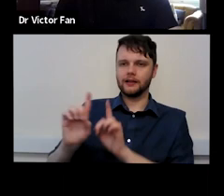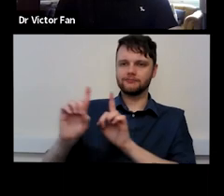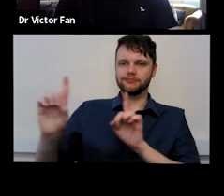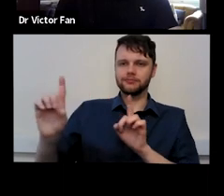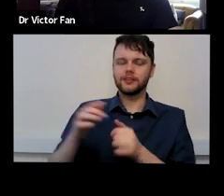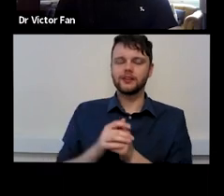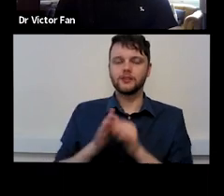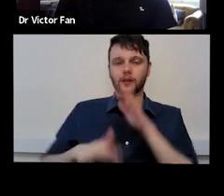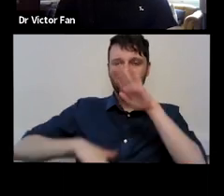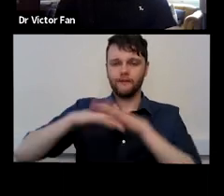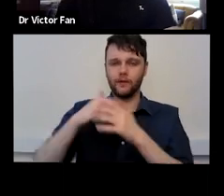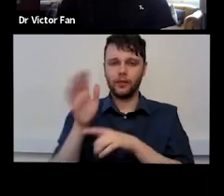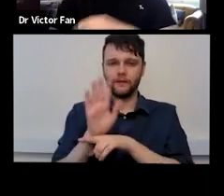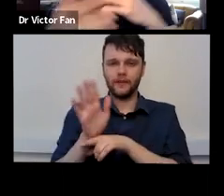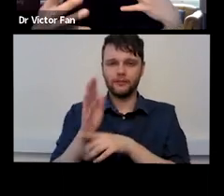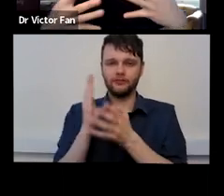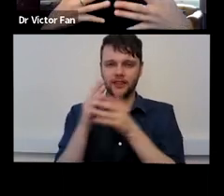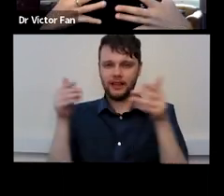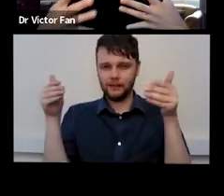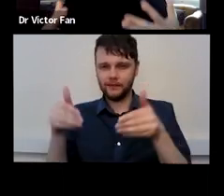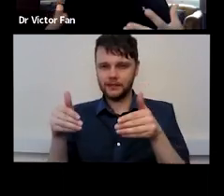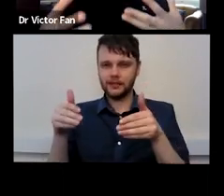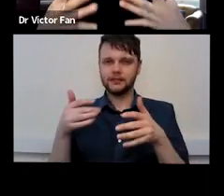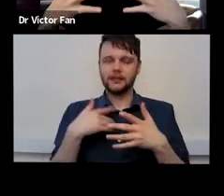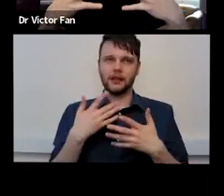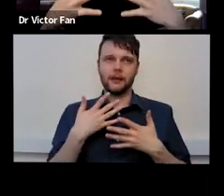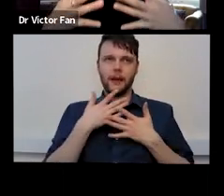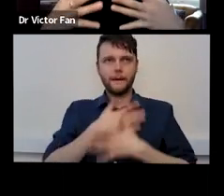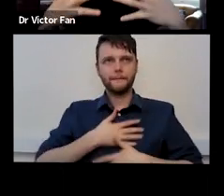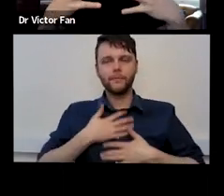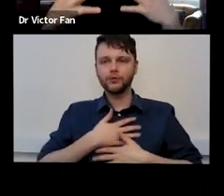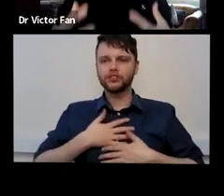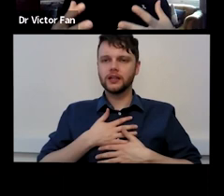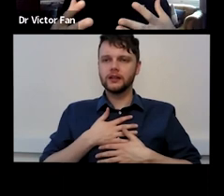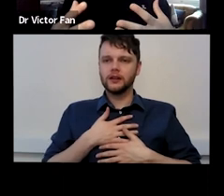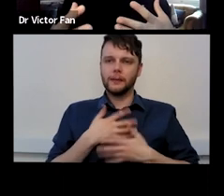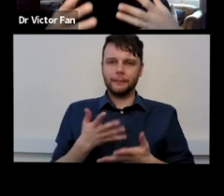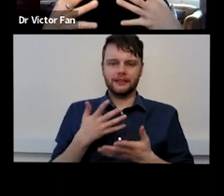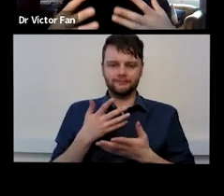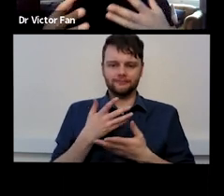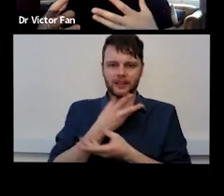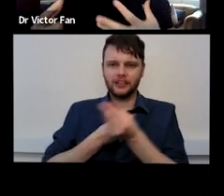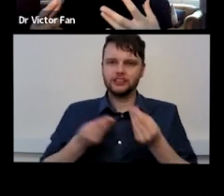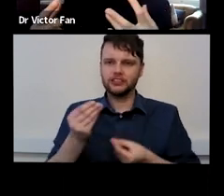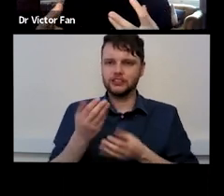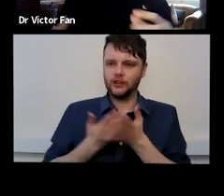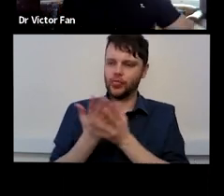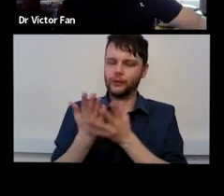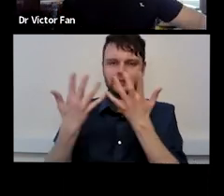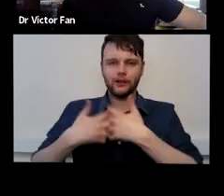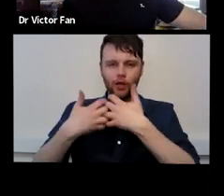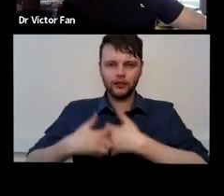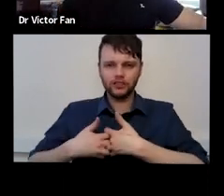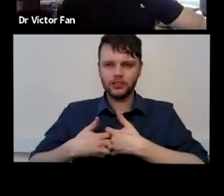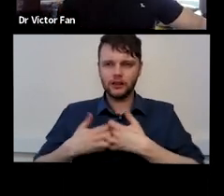the whole film by that time emphasizes how their emotions are being exchanged technologically by